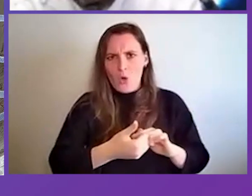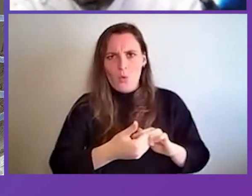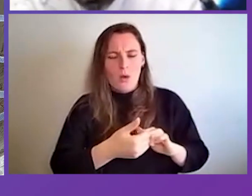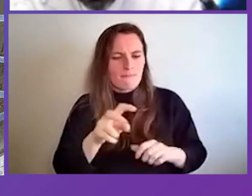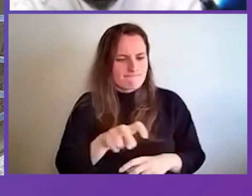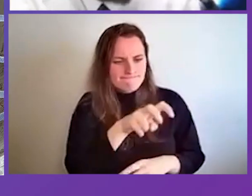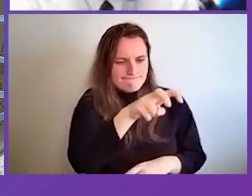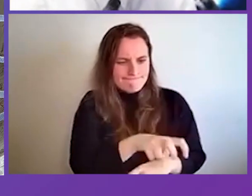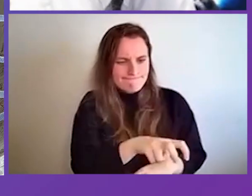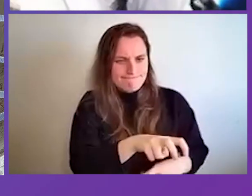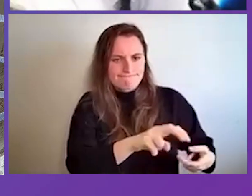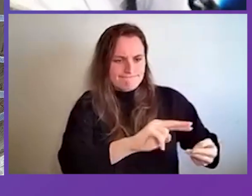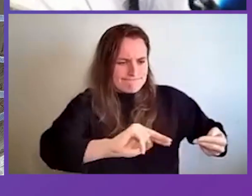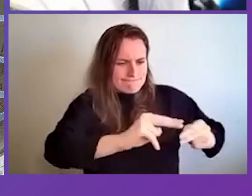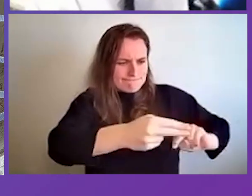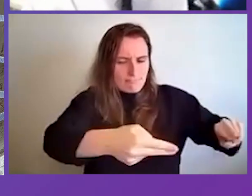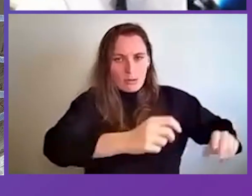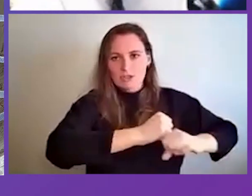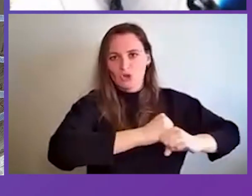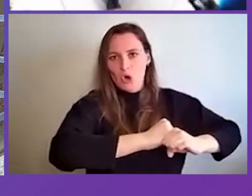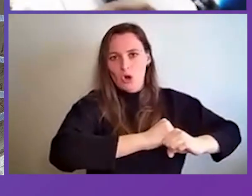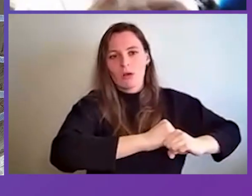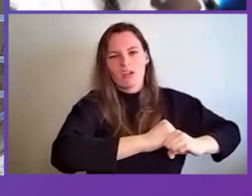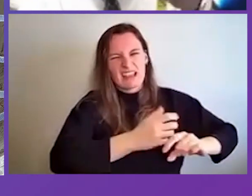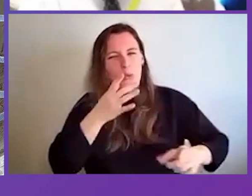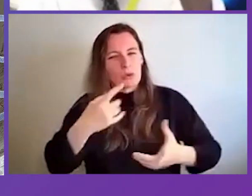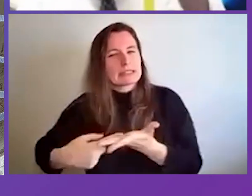process that's used, but